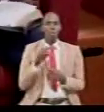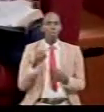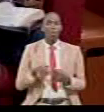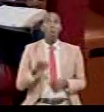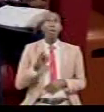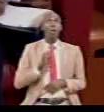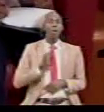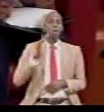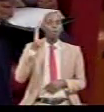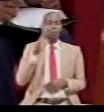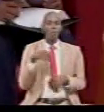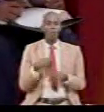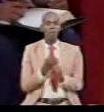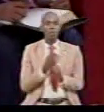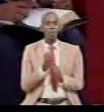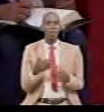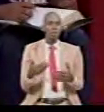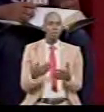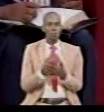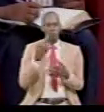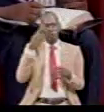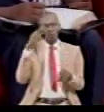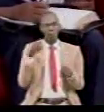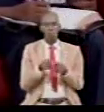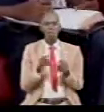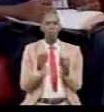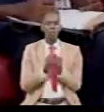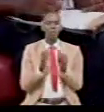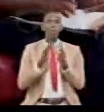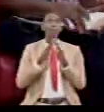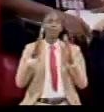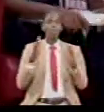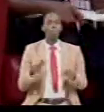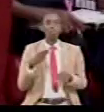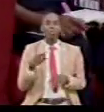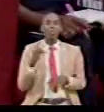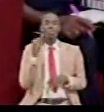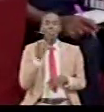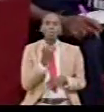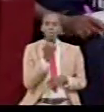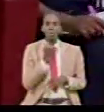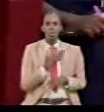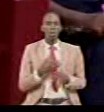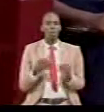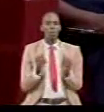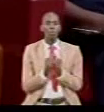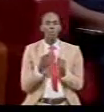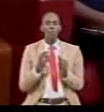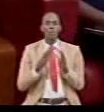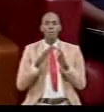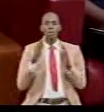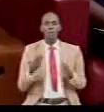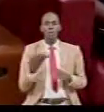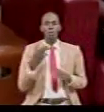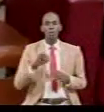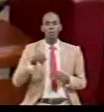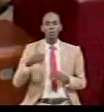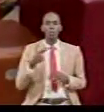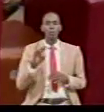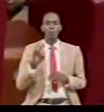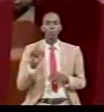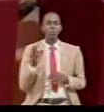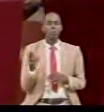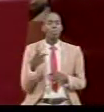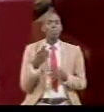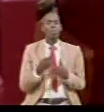new covenant for the house of Israel and for the house of Judah. What's the result of that